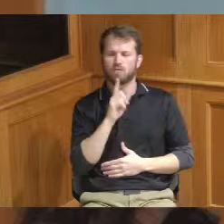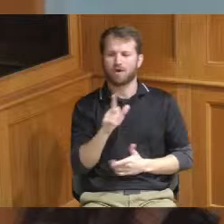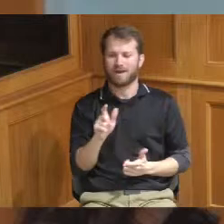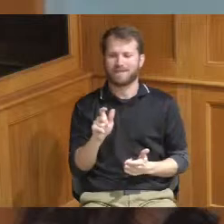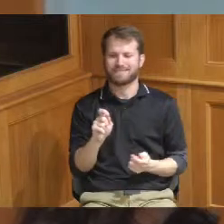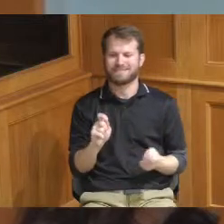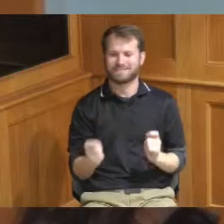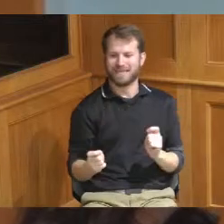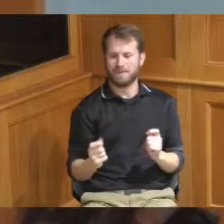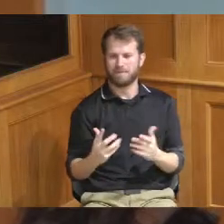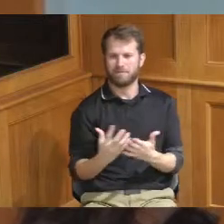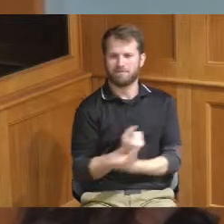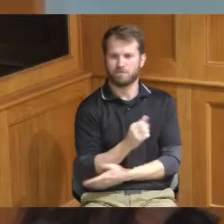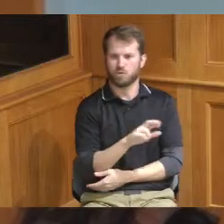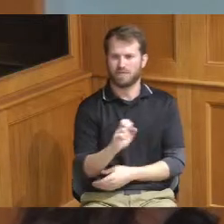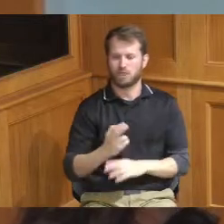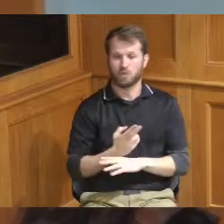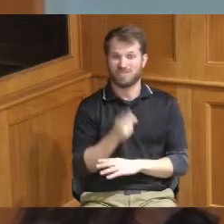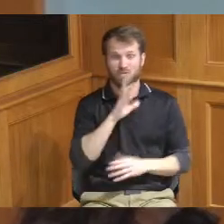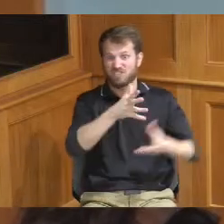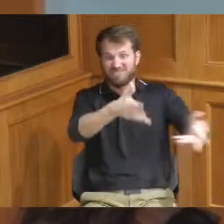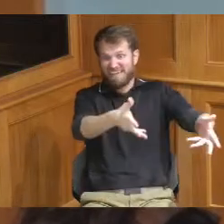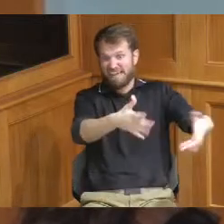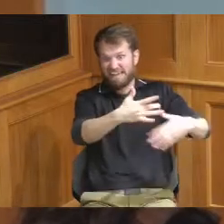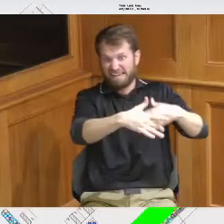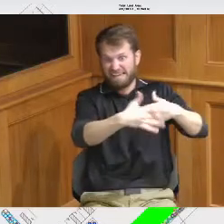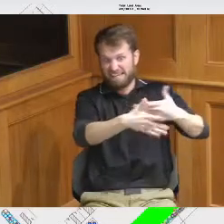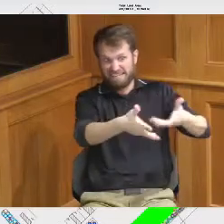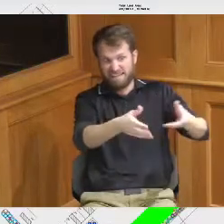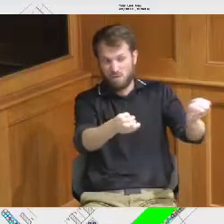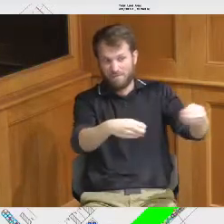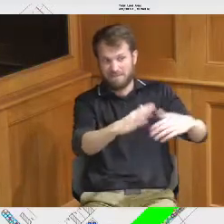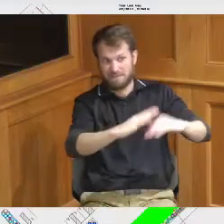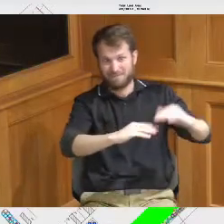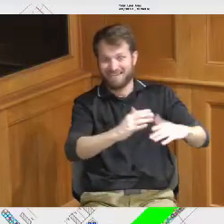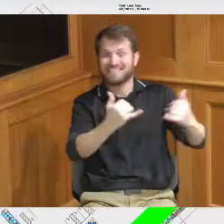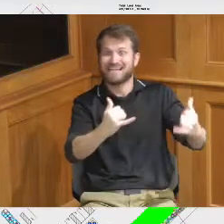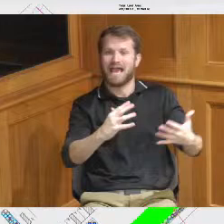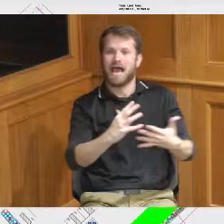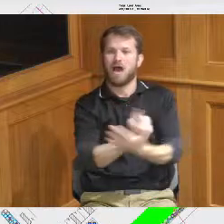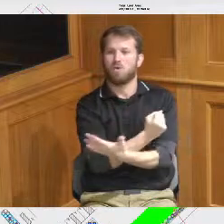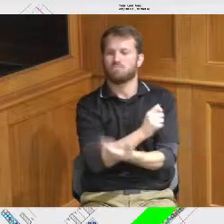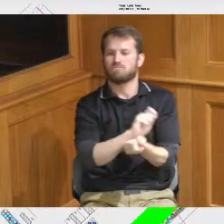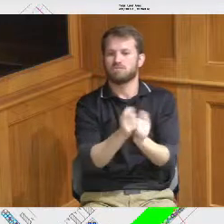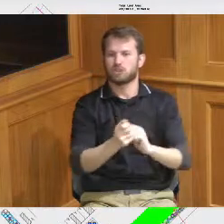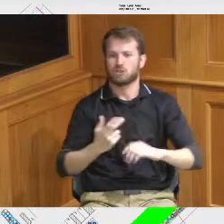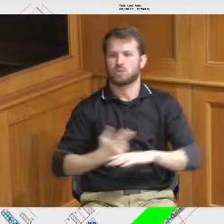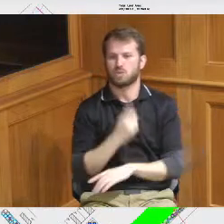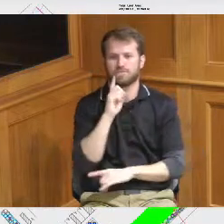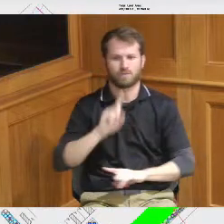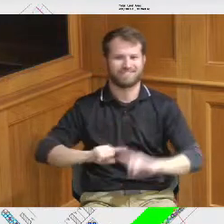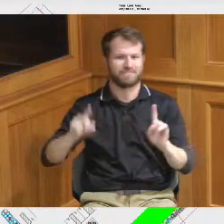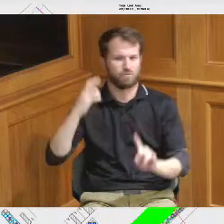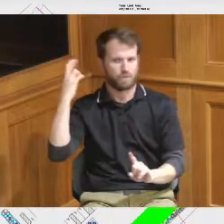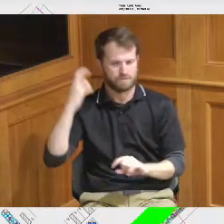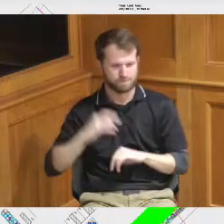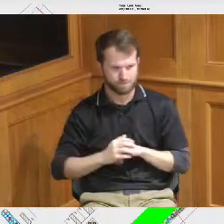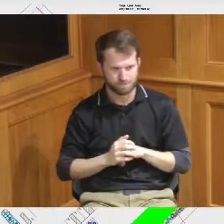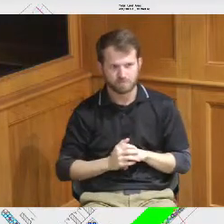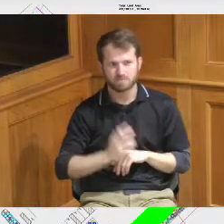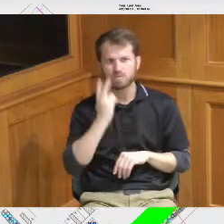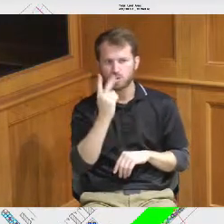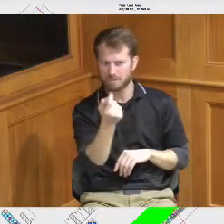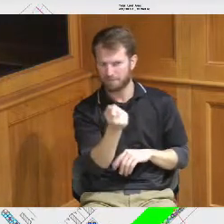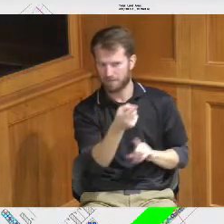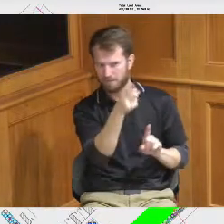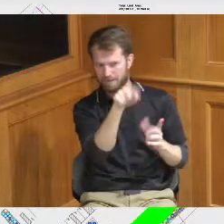What was going to be a vacant office building is now going to be reused in something different. As you can see a little bit